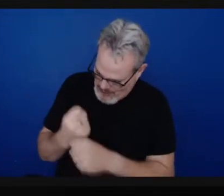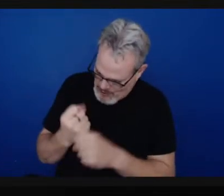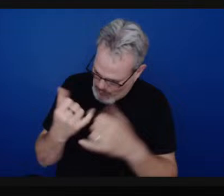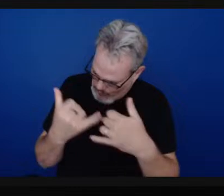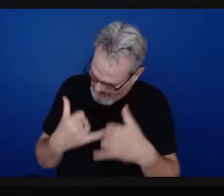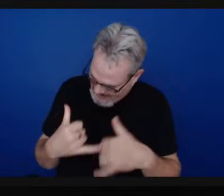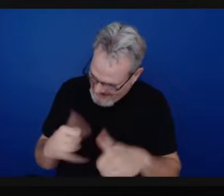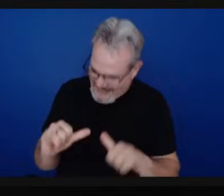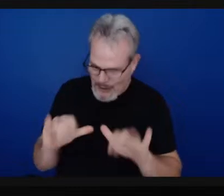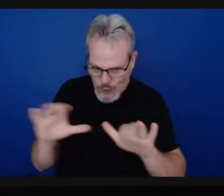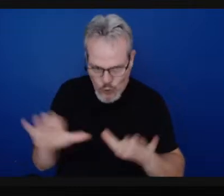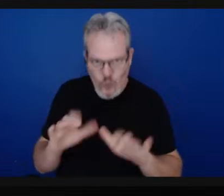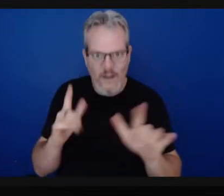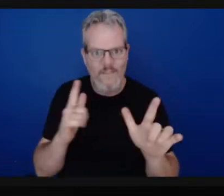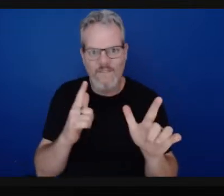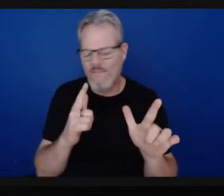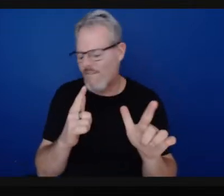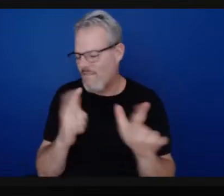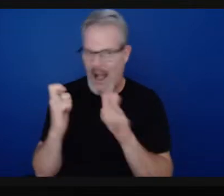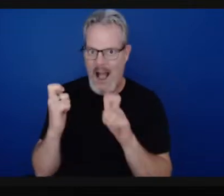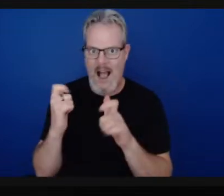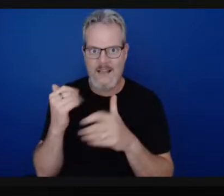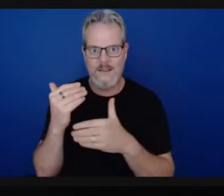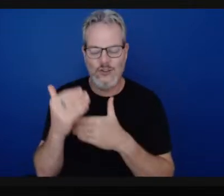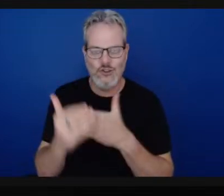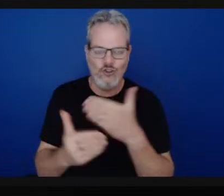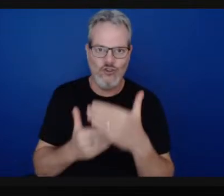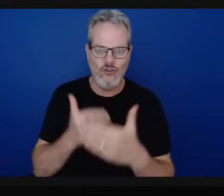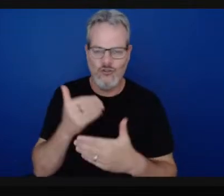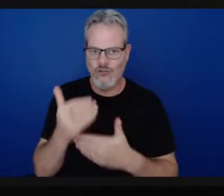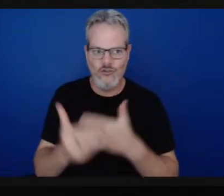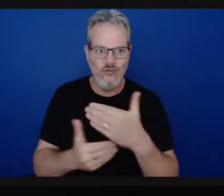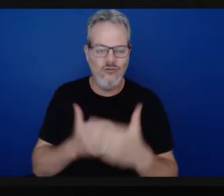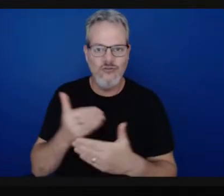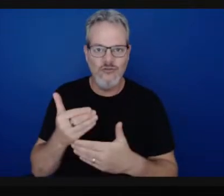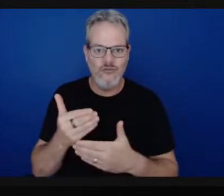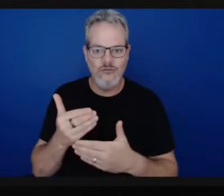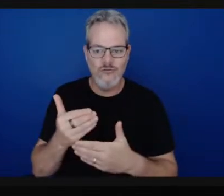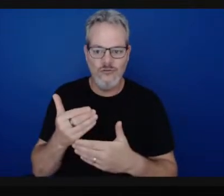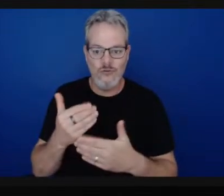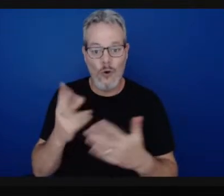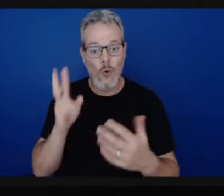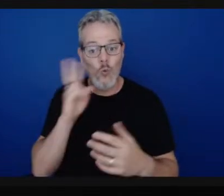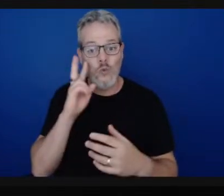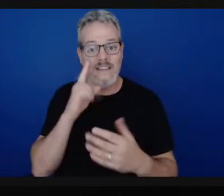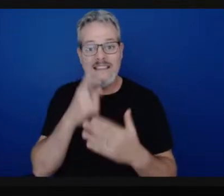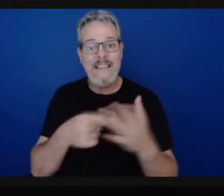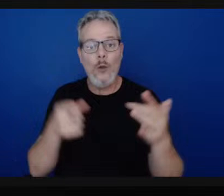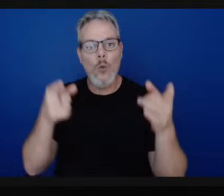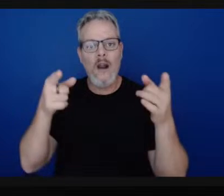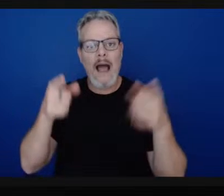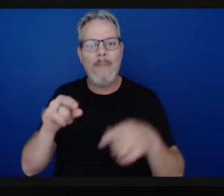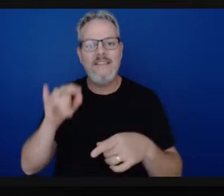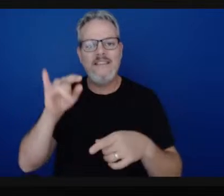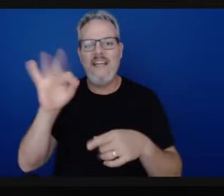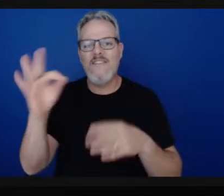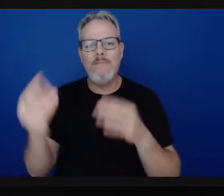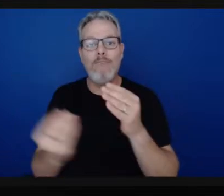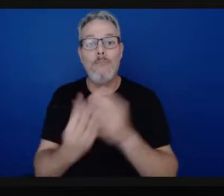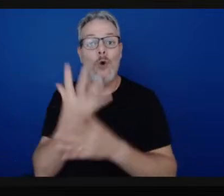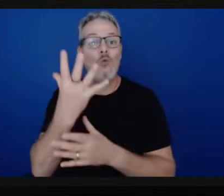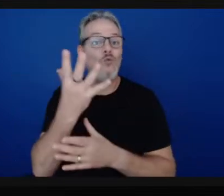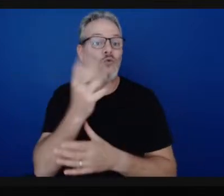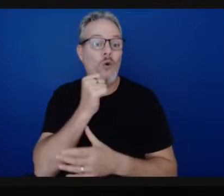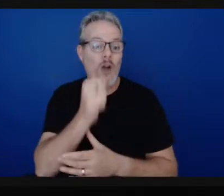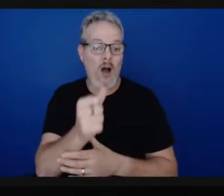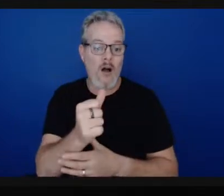light speed, it seems like. So we'll see what happens with the volcano, if she gives us a little more time or not. Want to